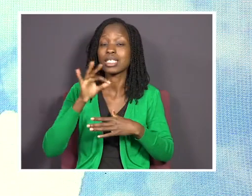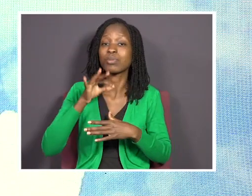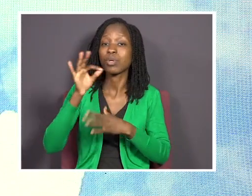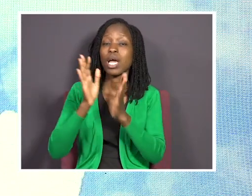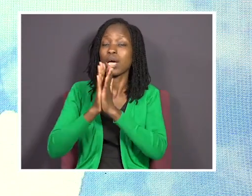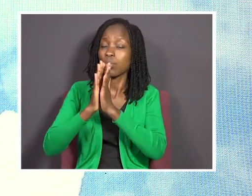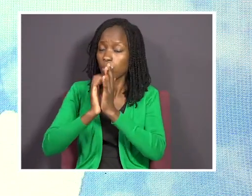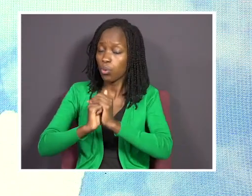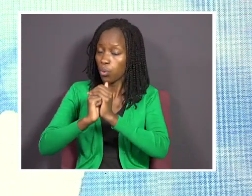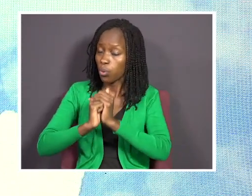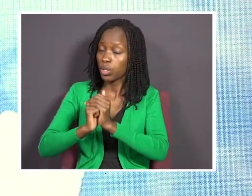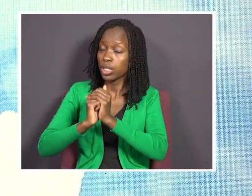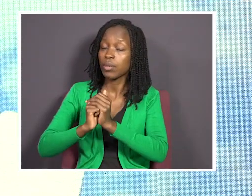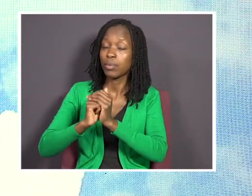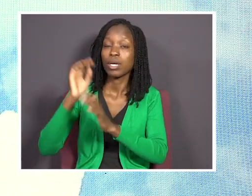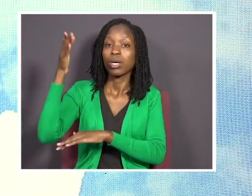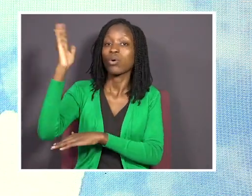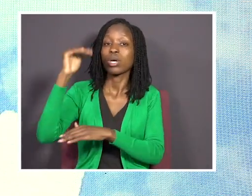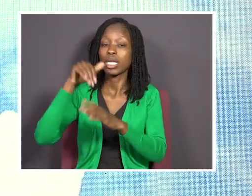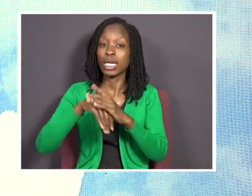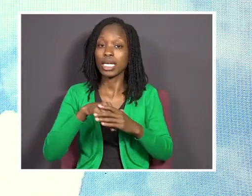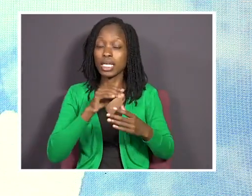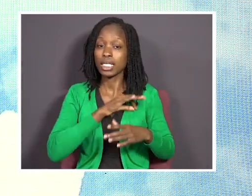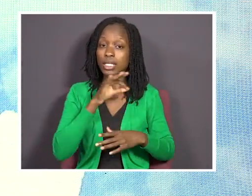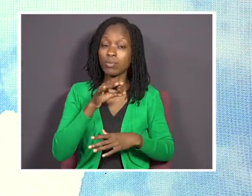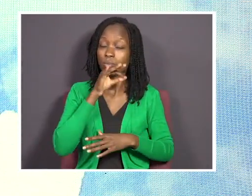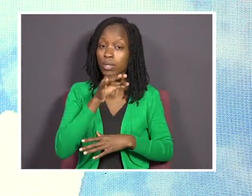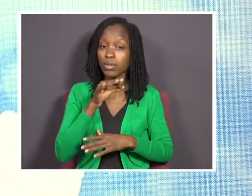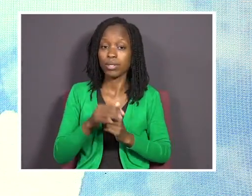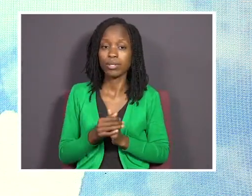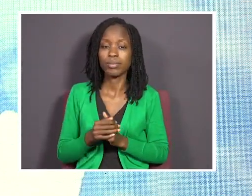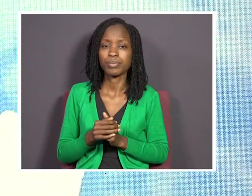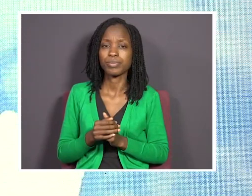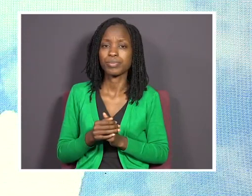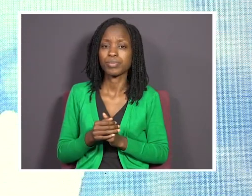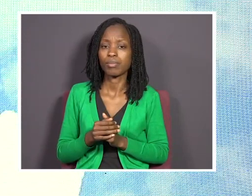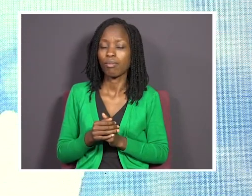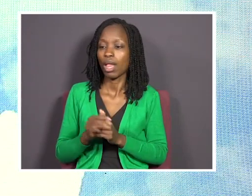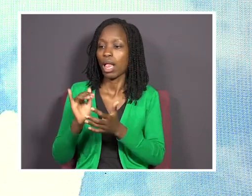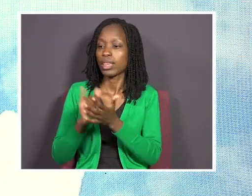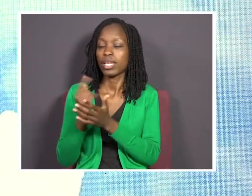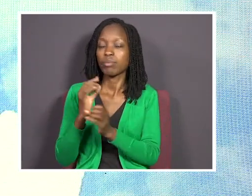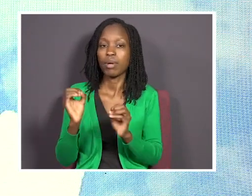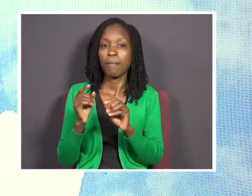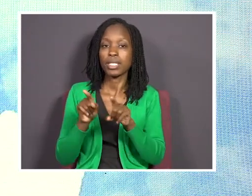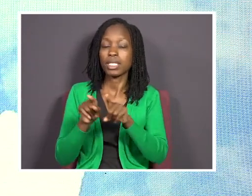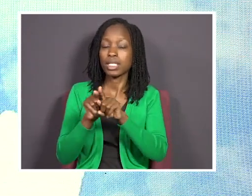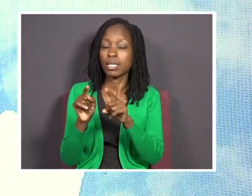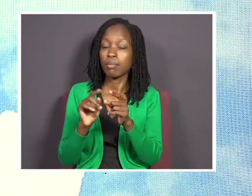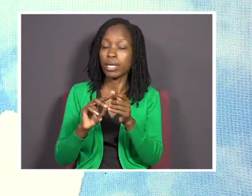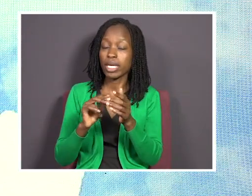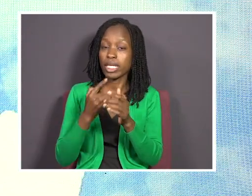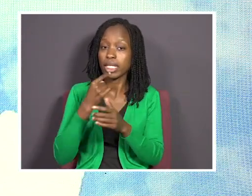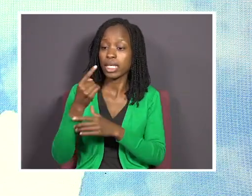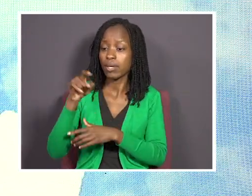are worshiping him in that manner. But it is not just that. It also says that it must be